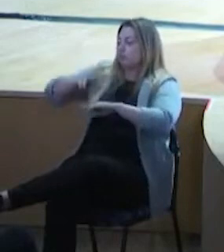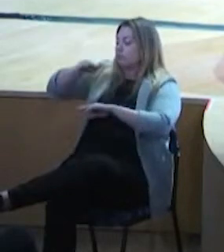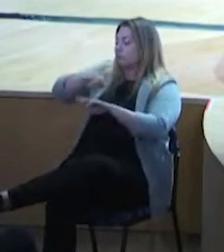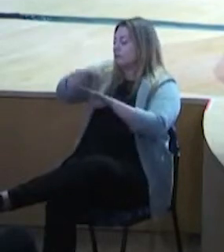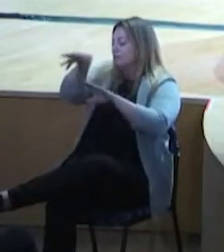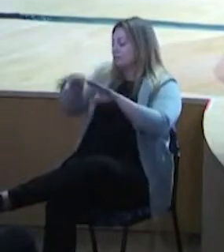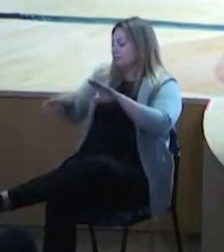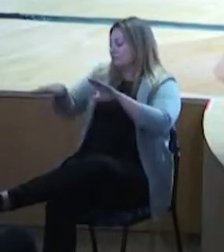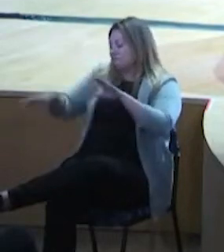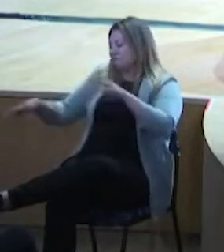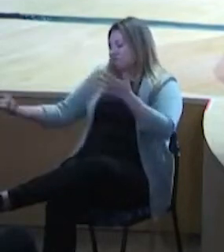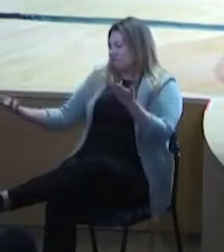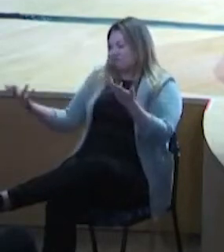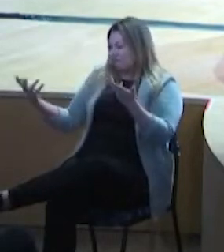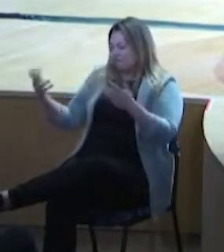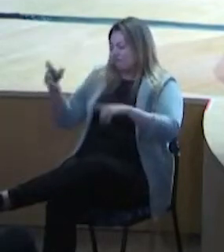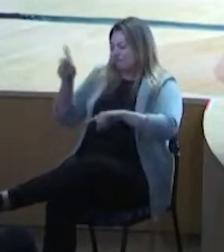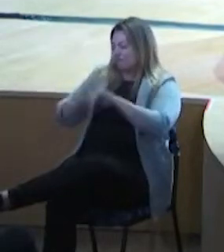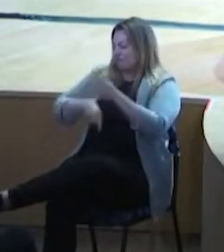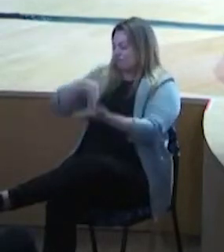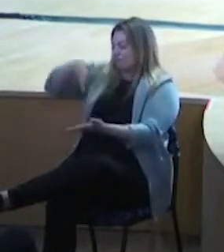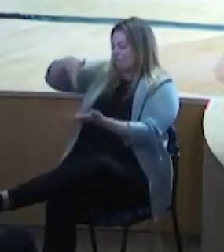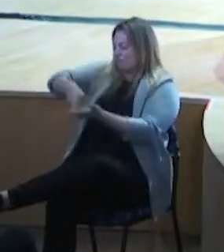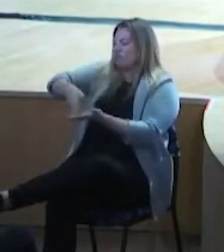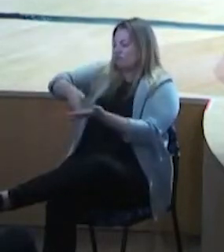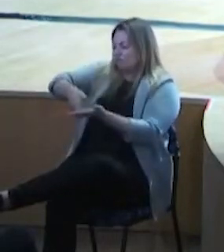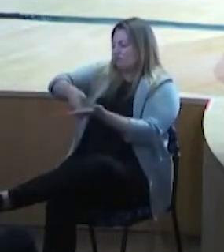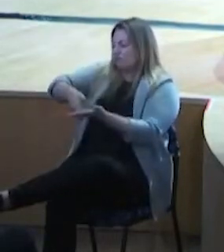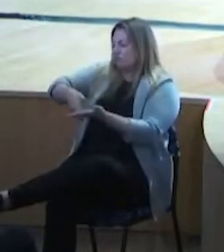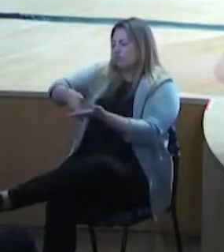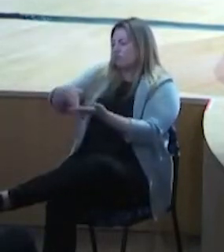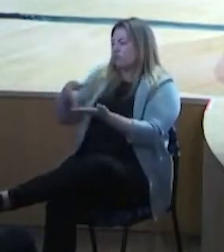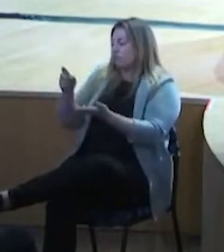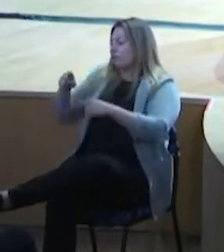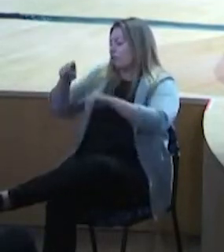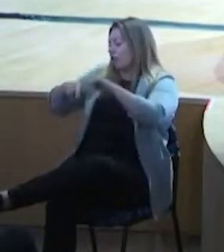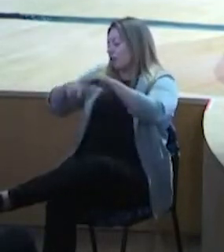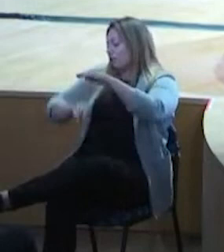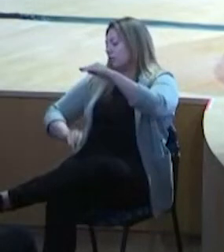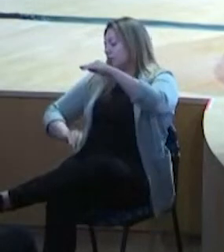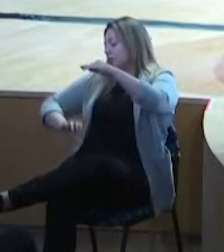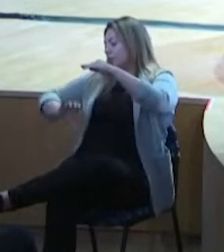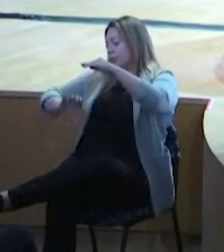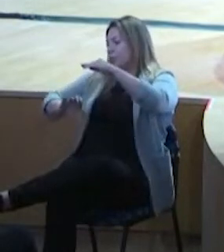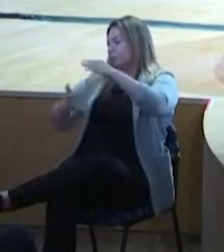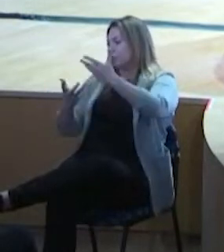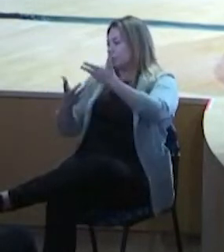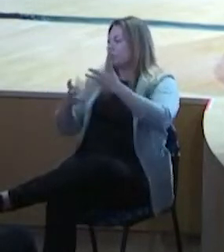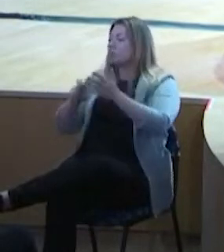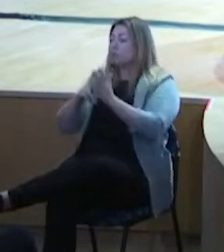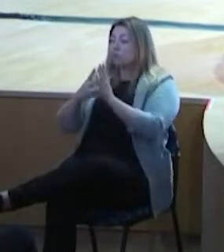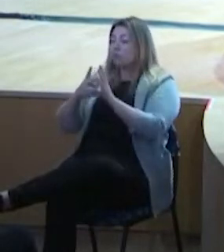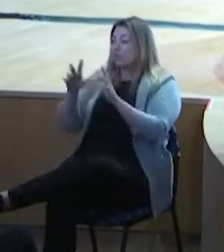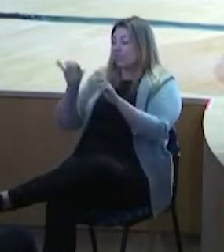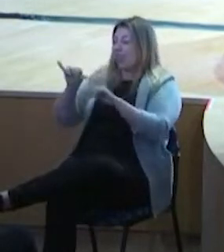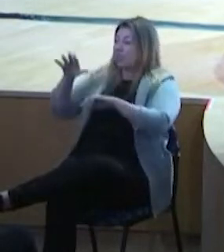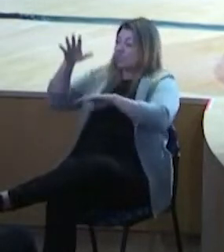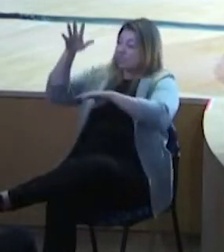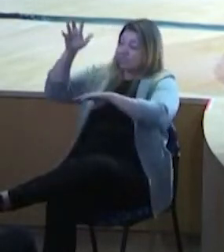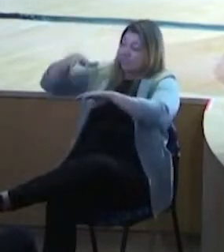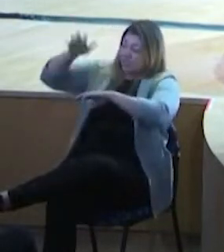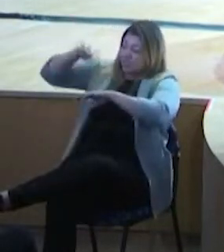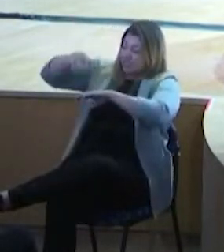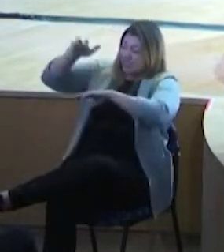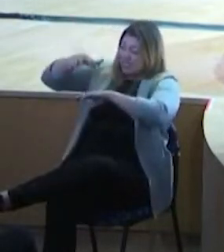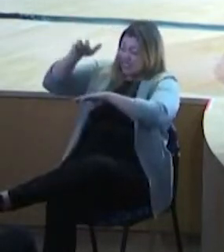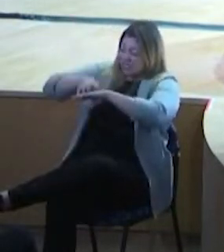way that like it flows down into the aquifers anymore. It's more like the rain hits the ground all at once,